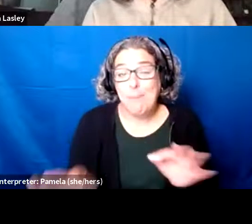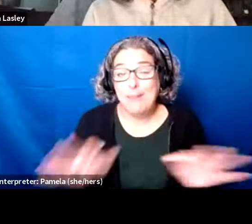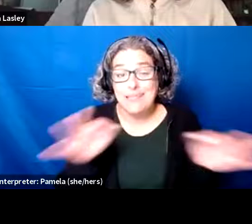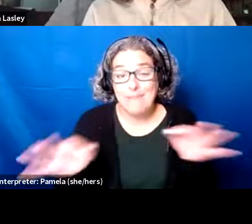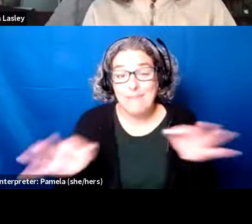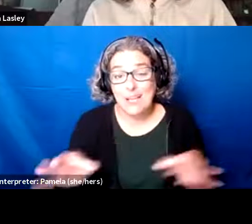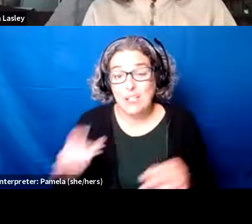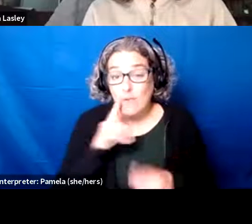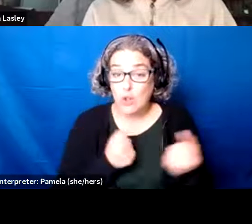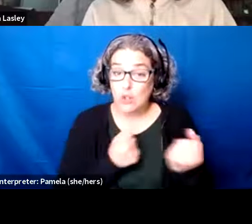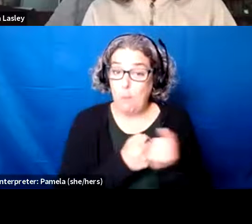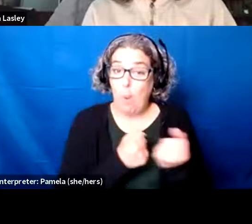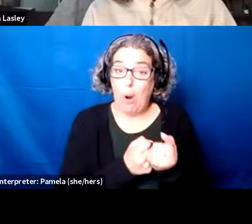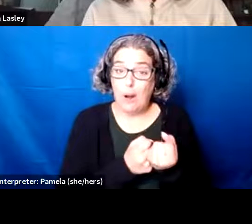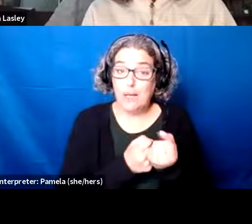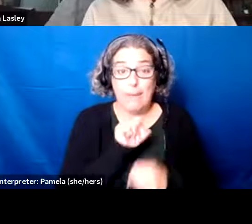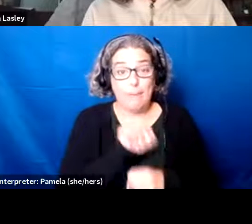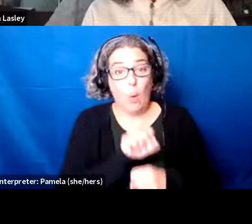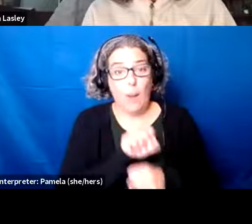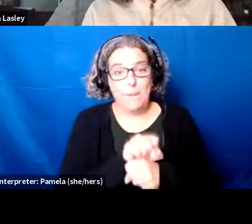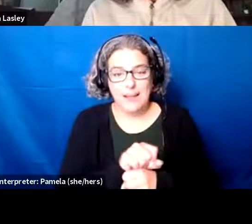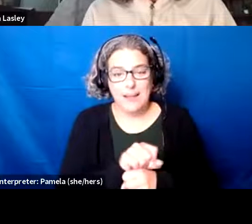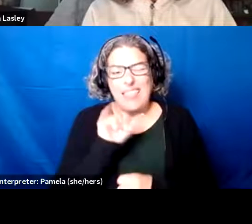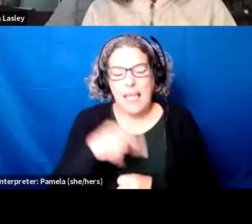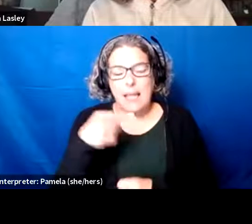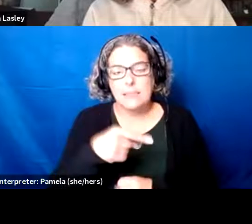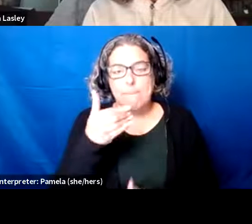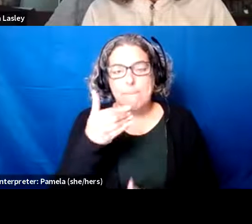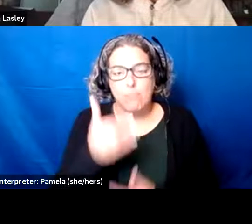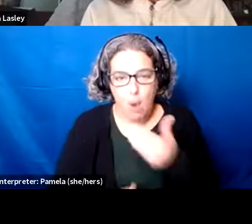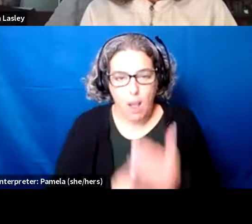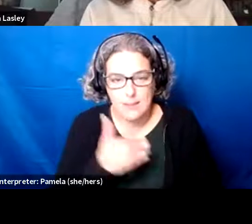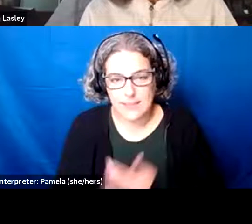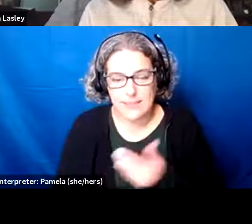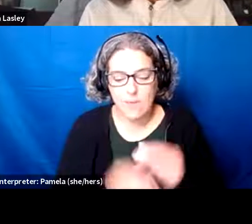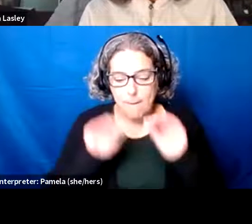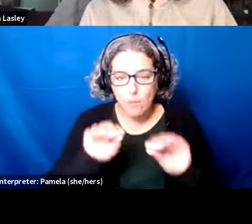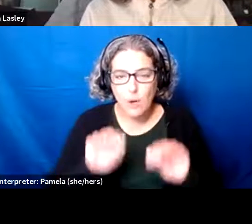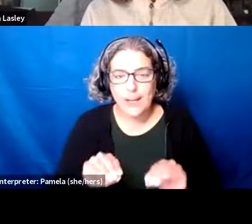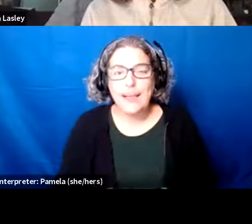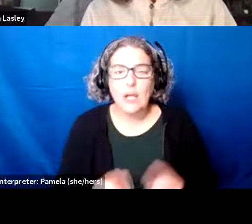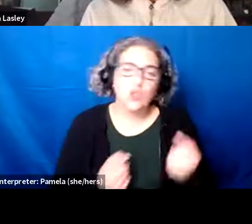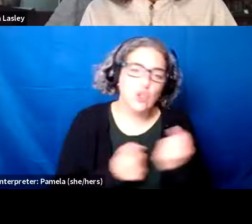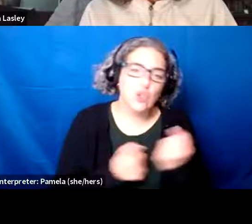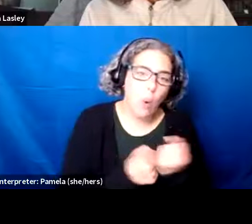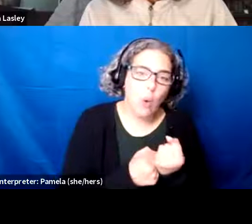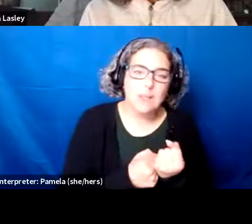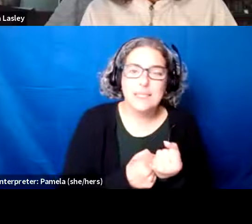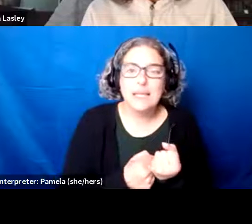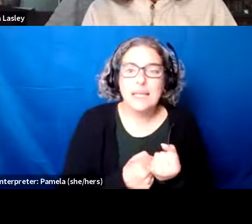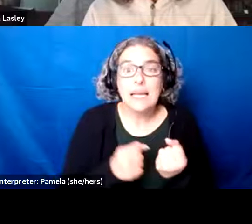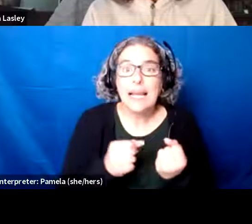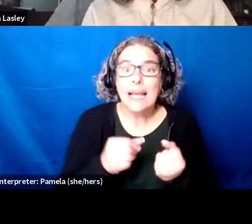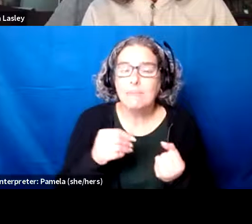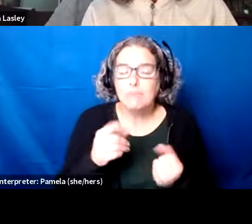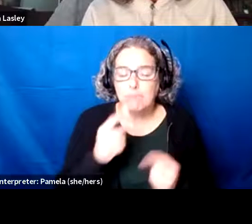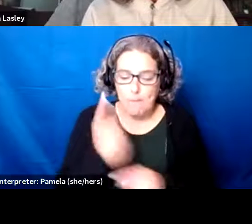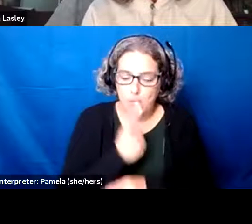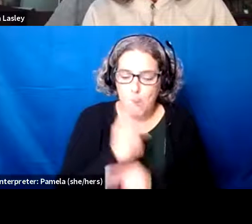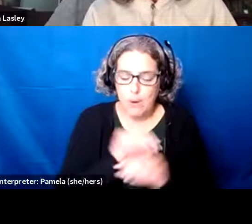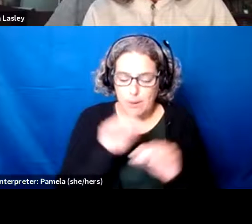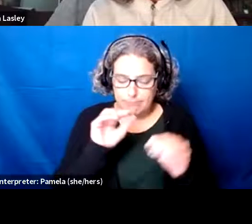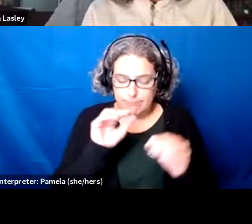is supported employment is the process of putting appropriate supports in place to help an individual with disabilities obtain and